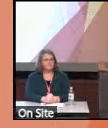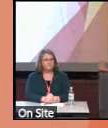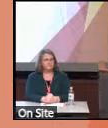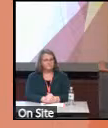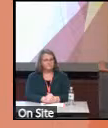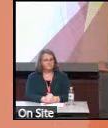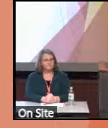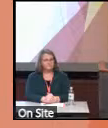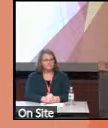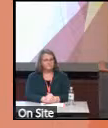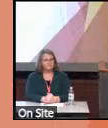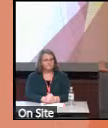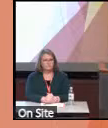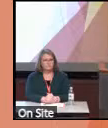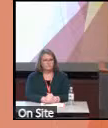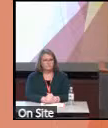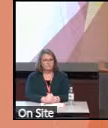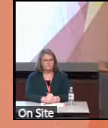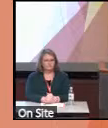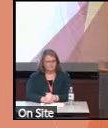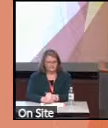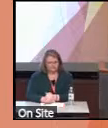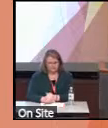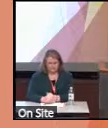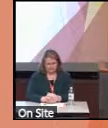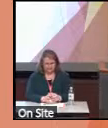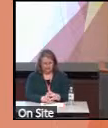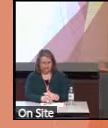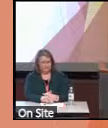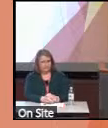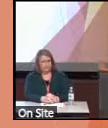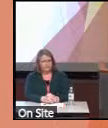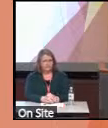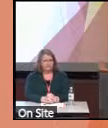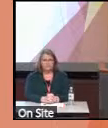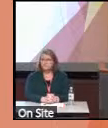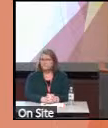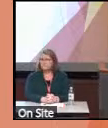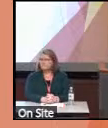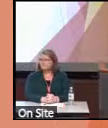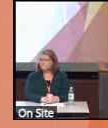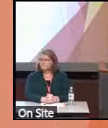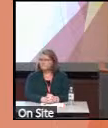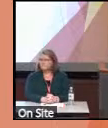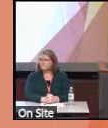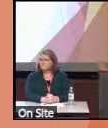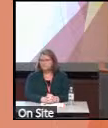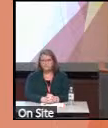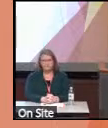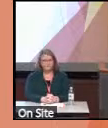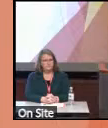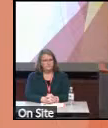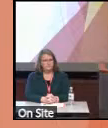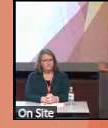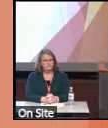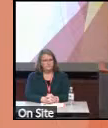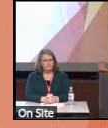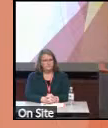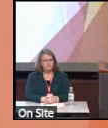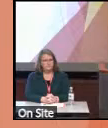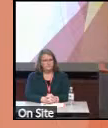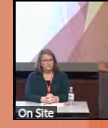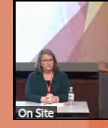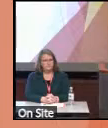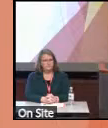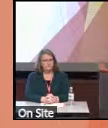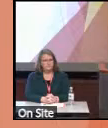some key outcomes, research questions, and recommendations from those articles. And we used those and shared those with the panelists. So we had